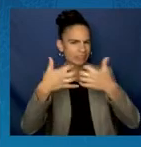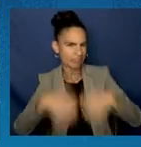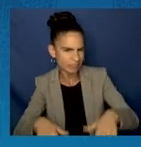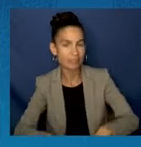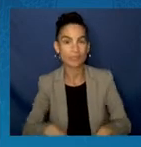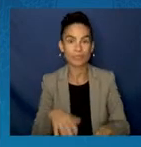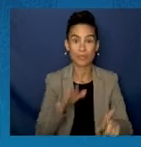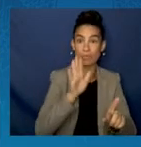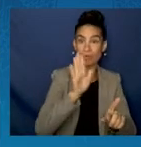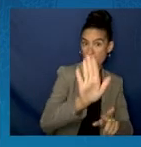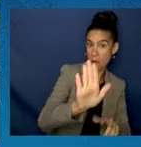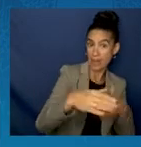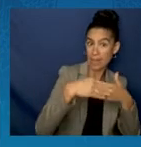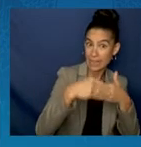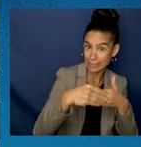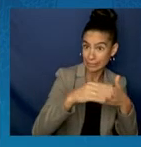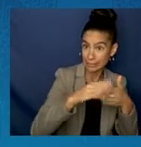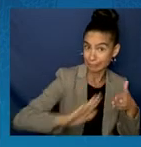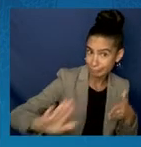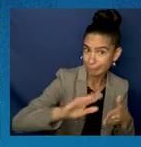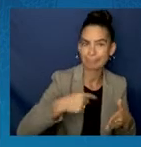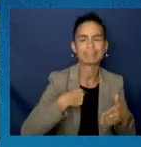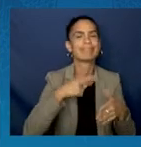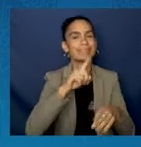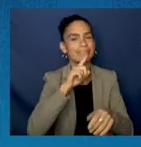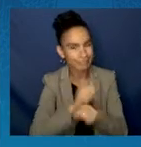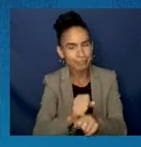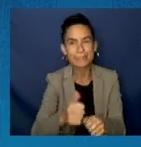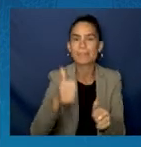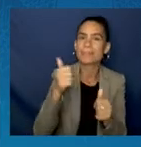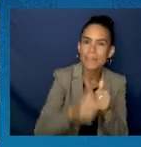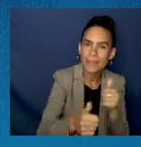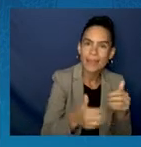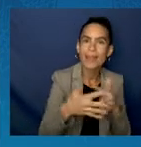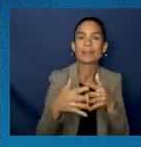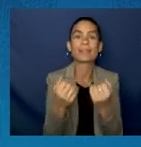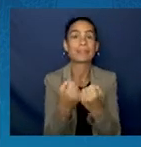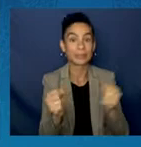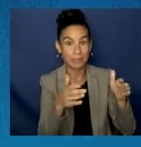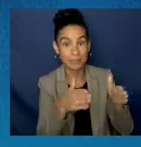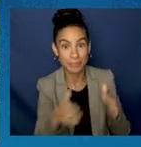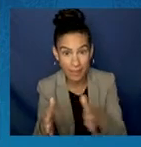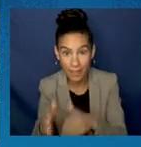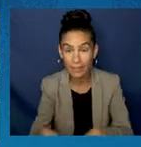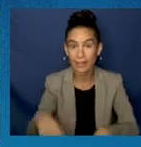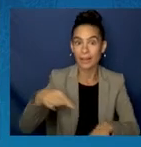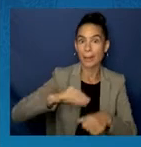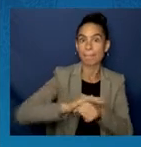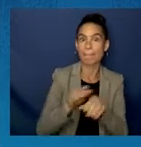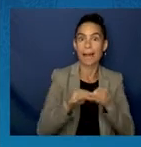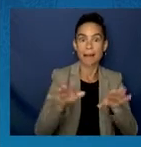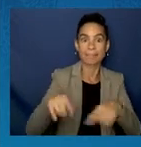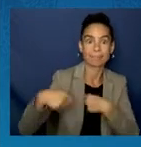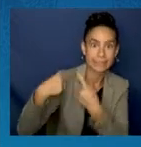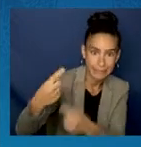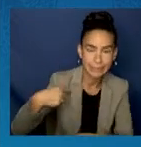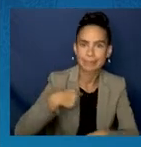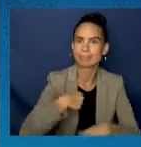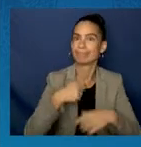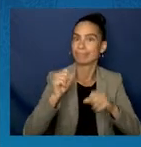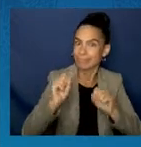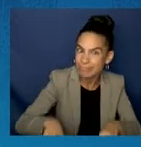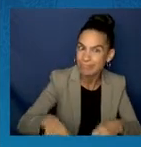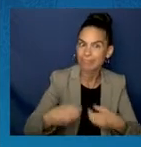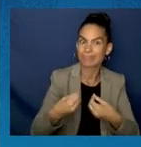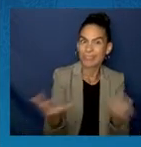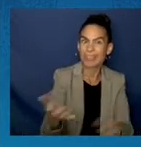in the stage of this pandemic, allowed us to get $1,400 checks to folks who had lost their jobs through no fault of their own. It